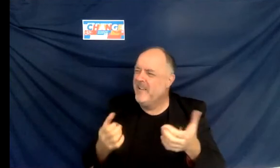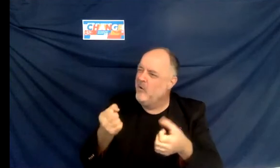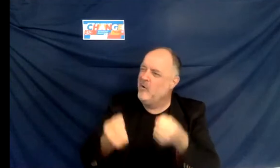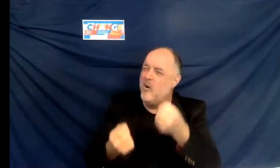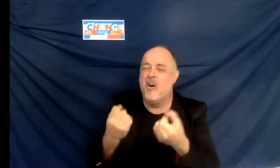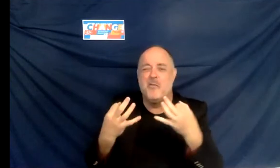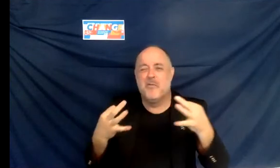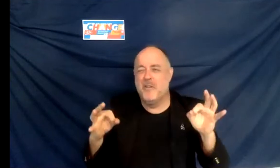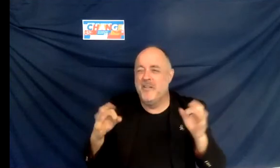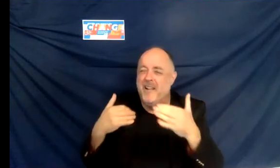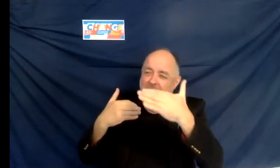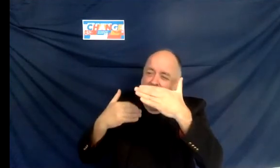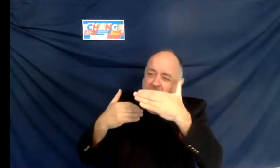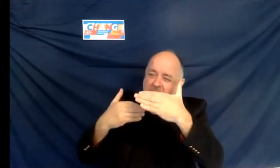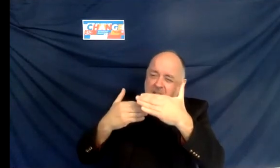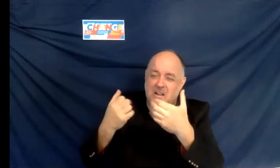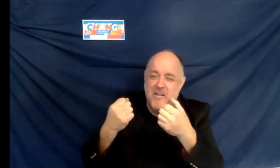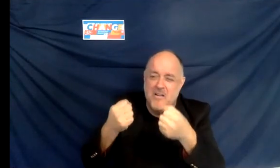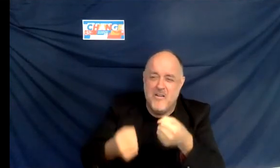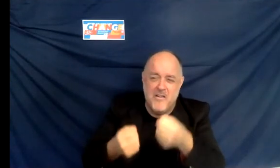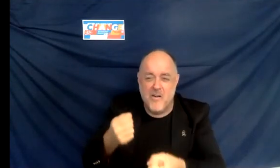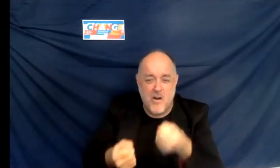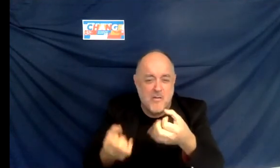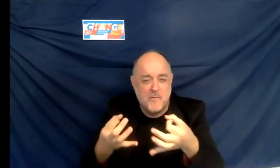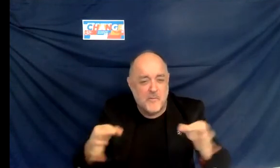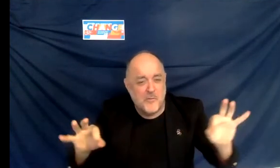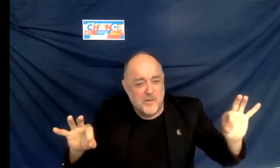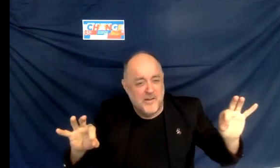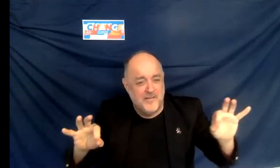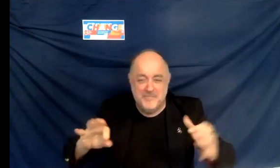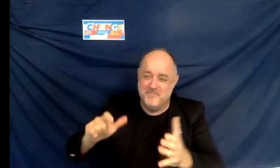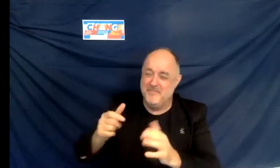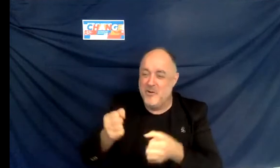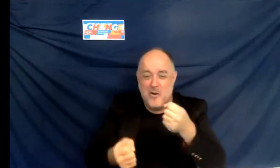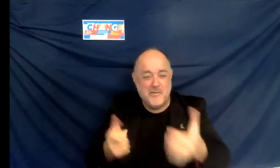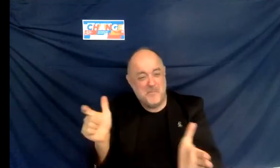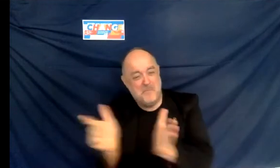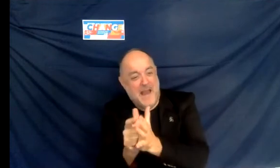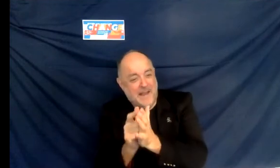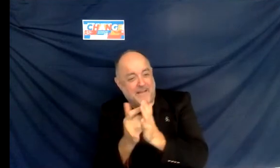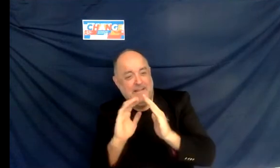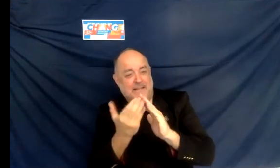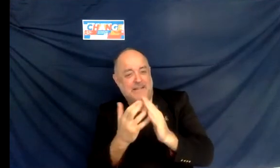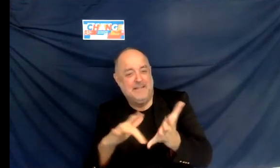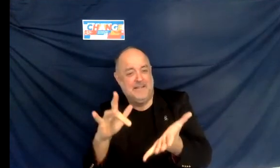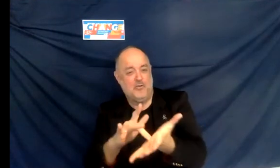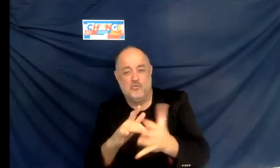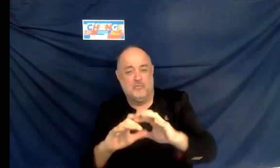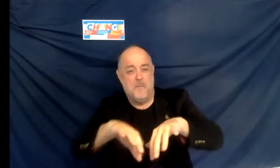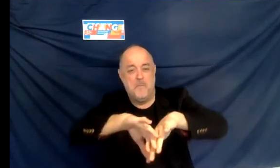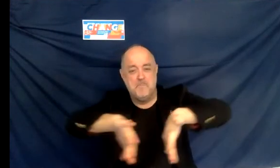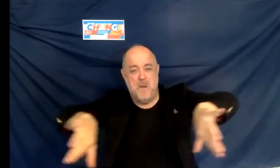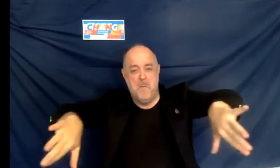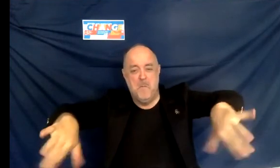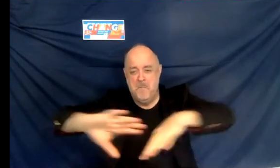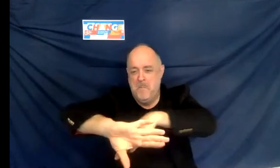car-free, almost car-free city center. So the historic city streets that the person commenting would have experienced, there's